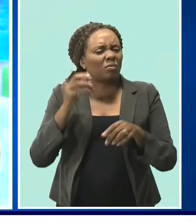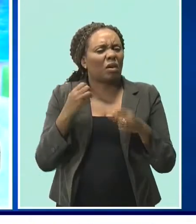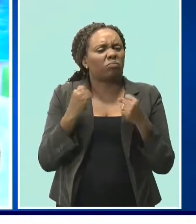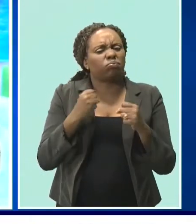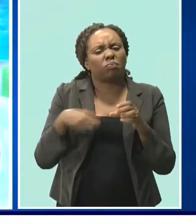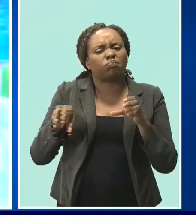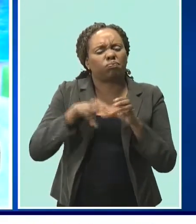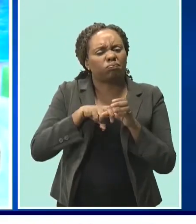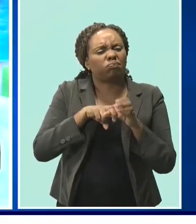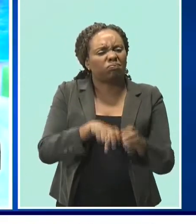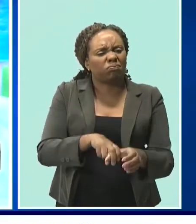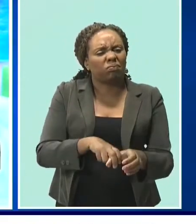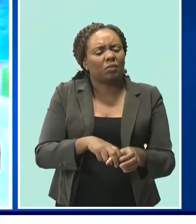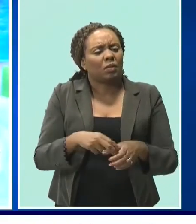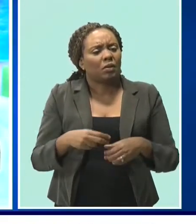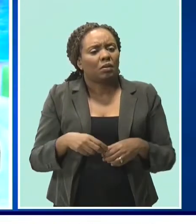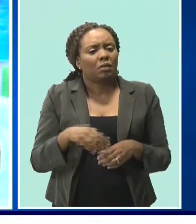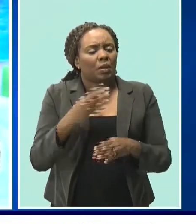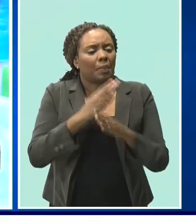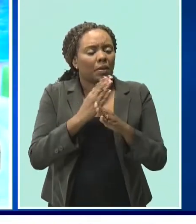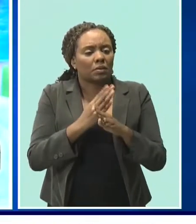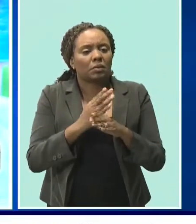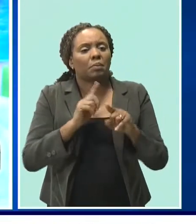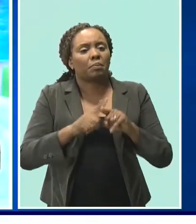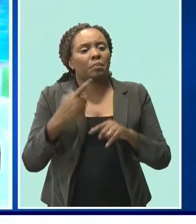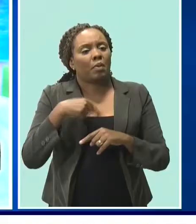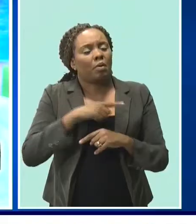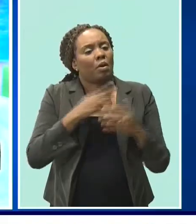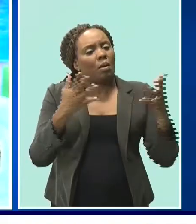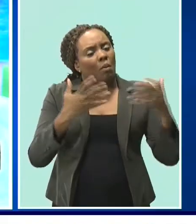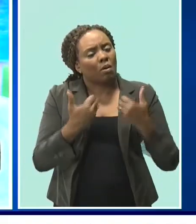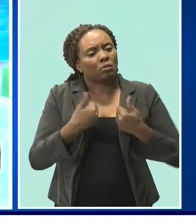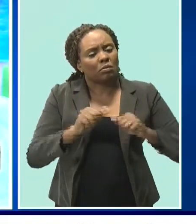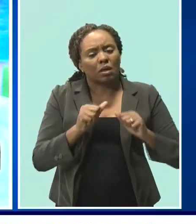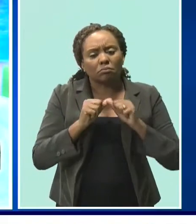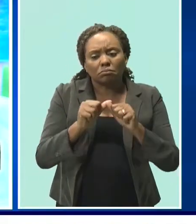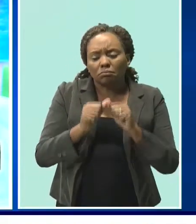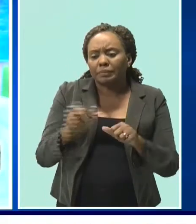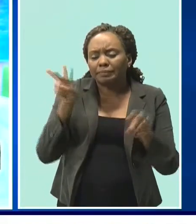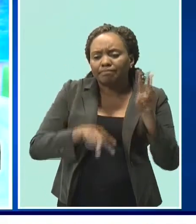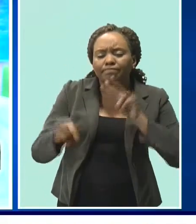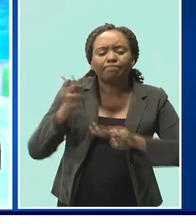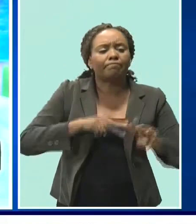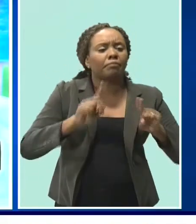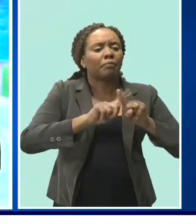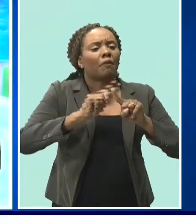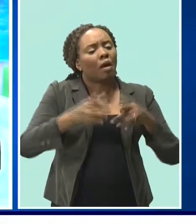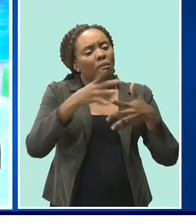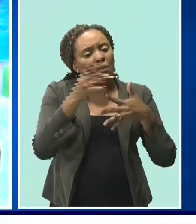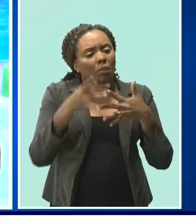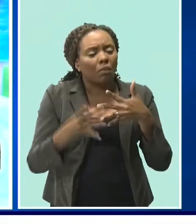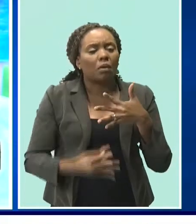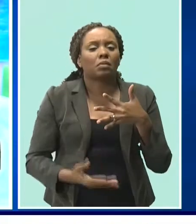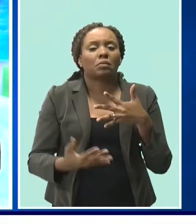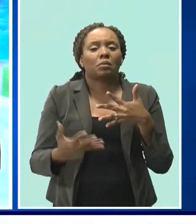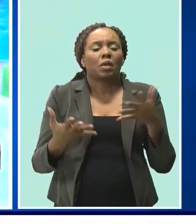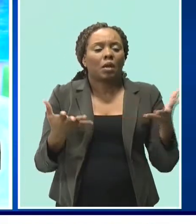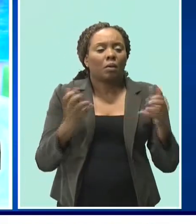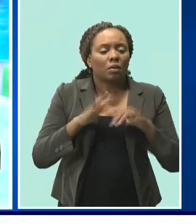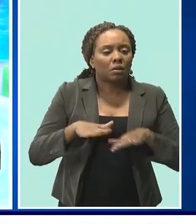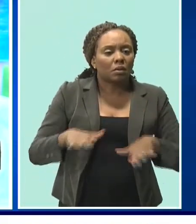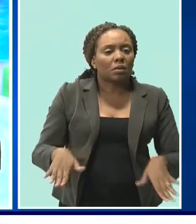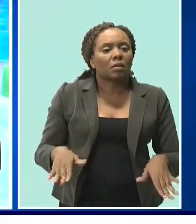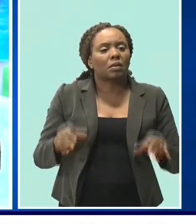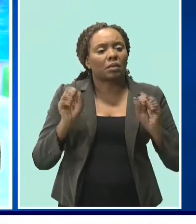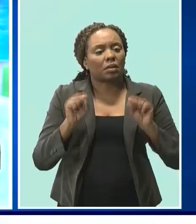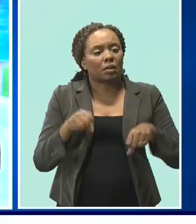the ministry's attention has been being engaged as it relates to trying to see what are the options available to us to ensure that children may be able